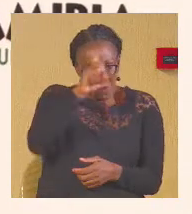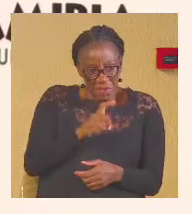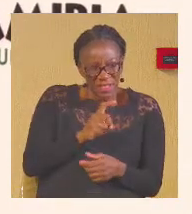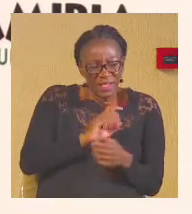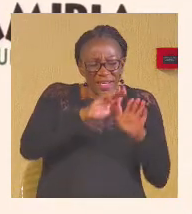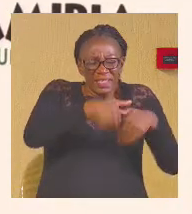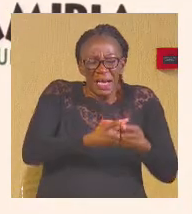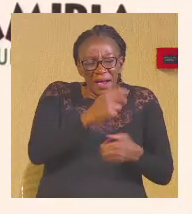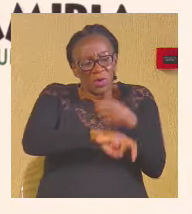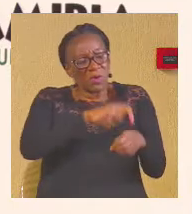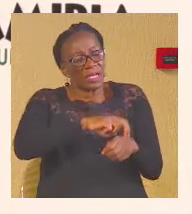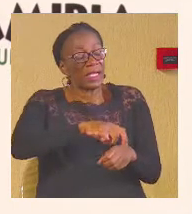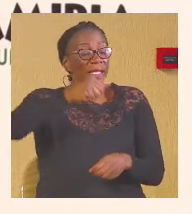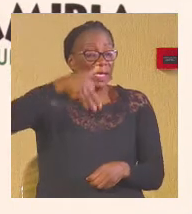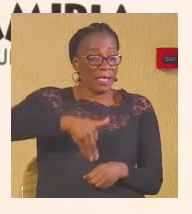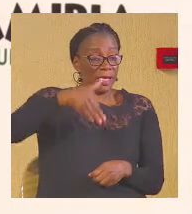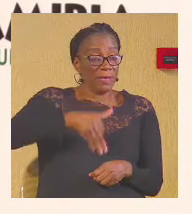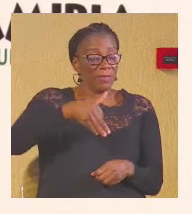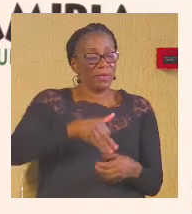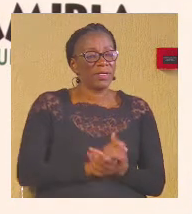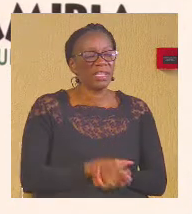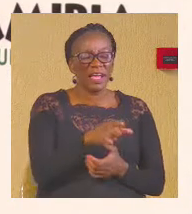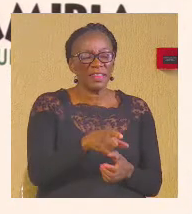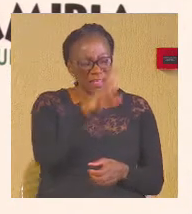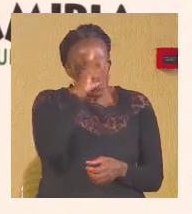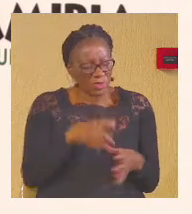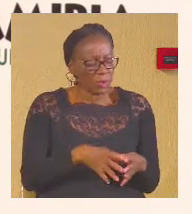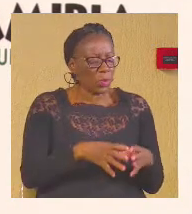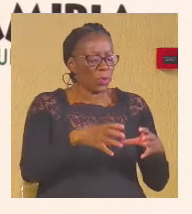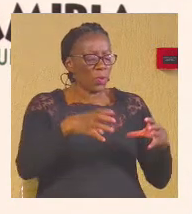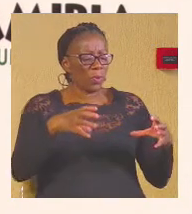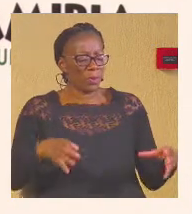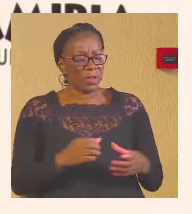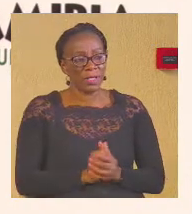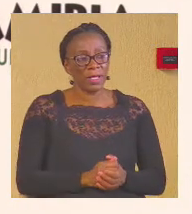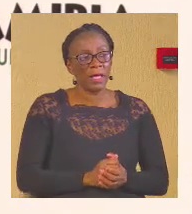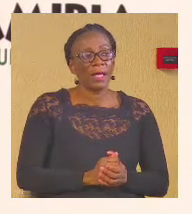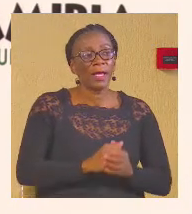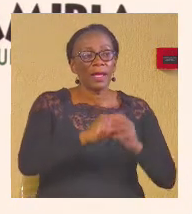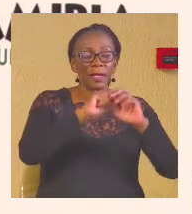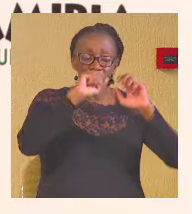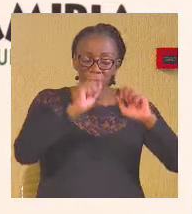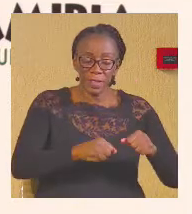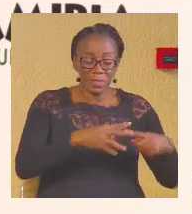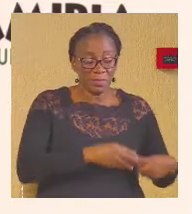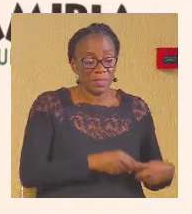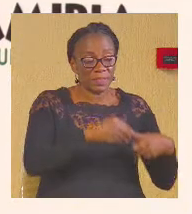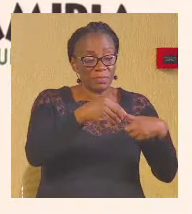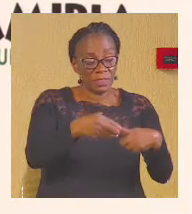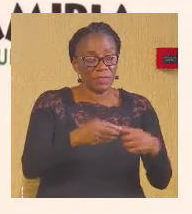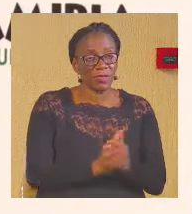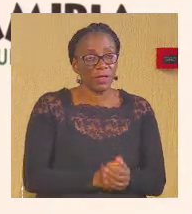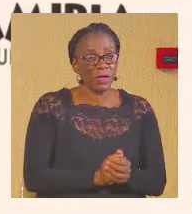country, that is a broader question that must be related to the setup of our public